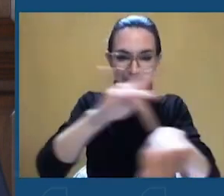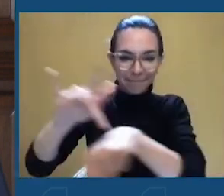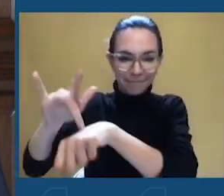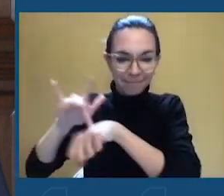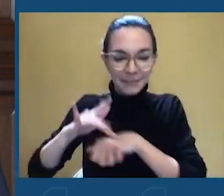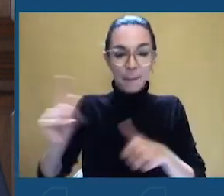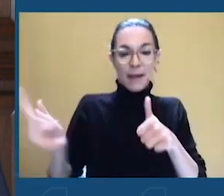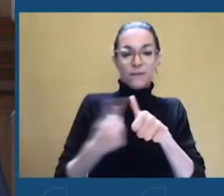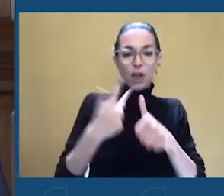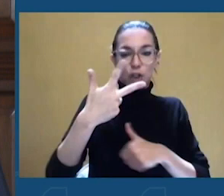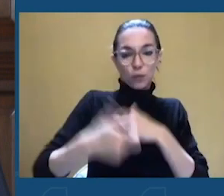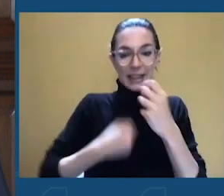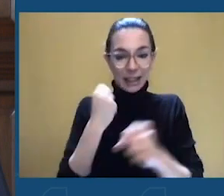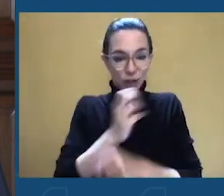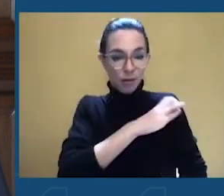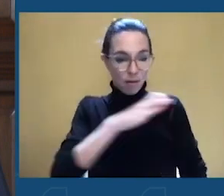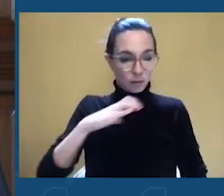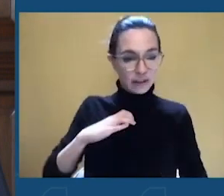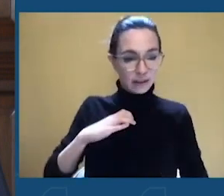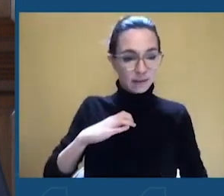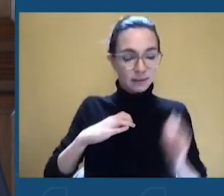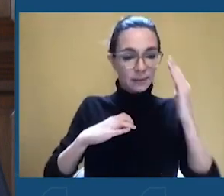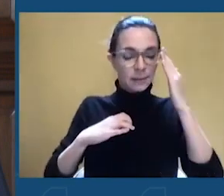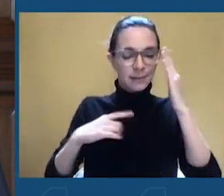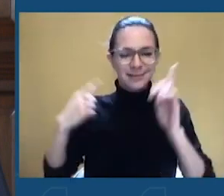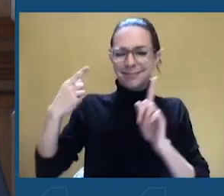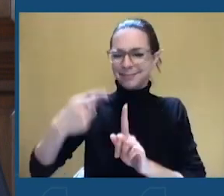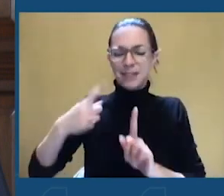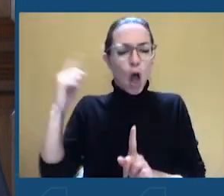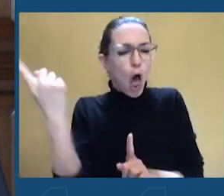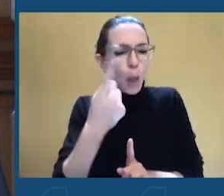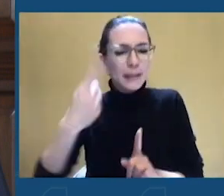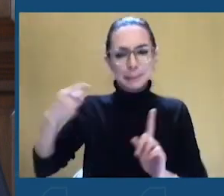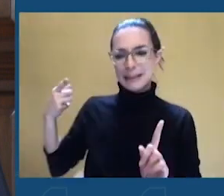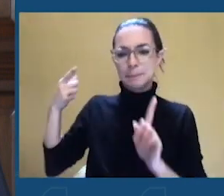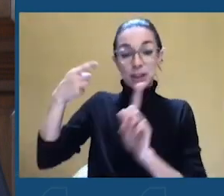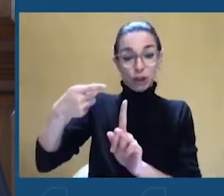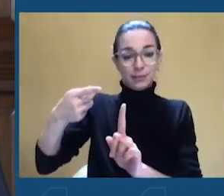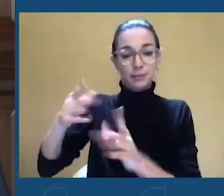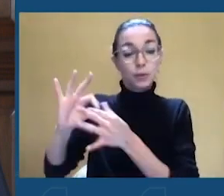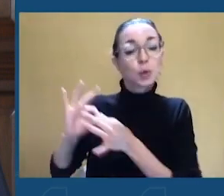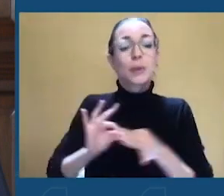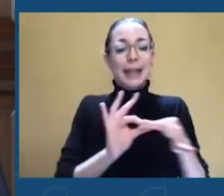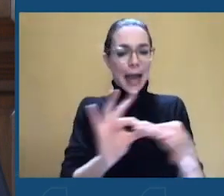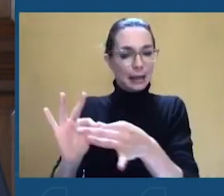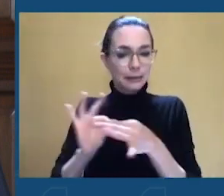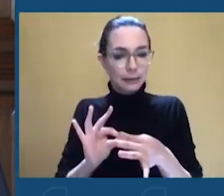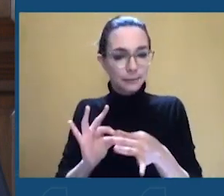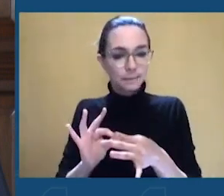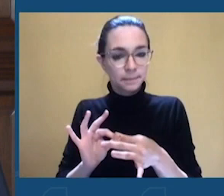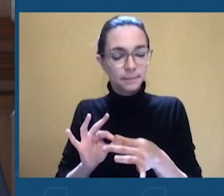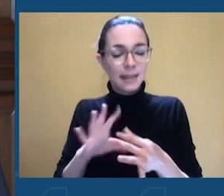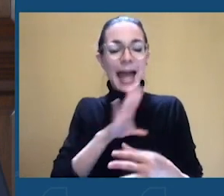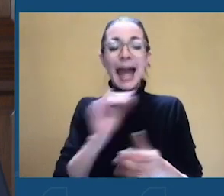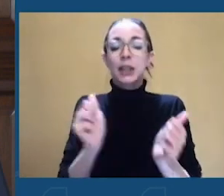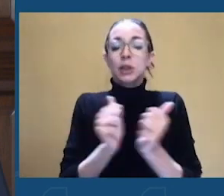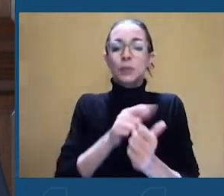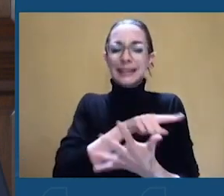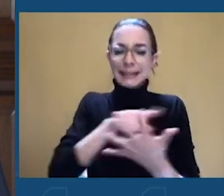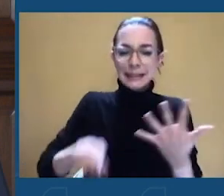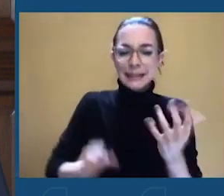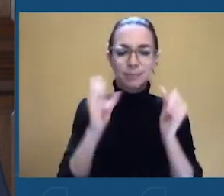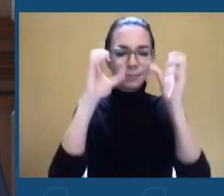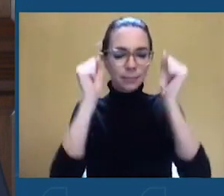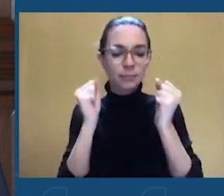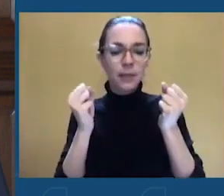in Congress. This has always been the mission, to connect. And it is with these incredible experiences